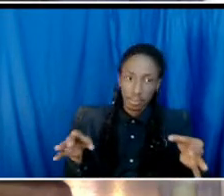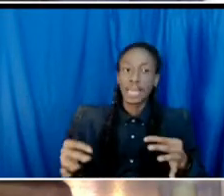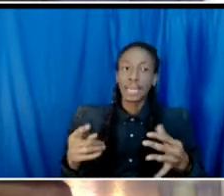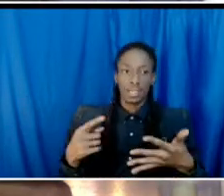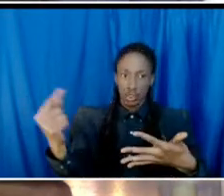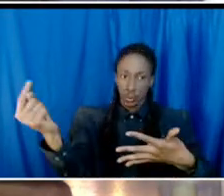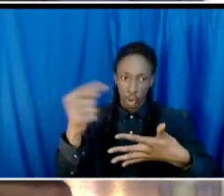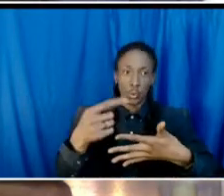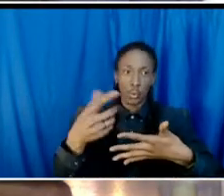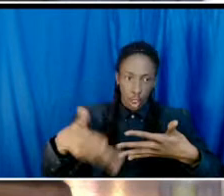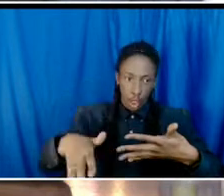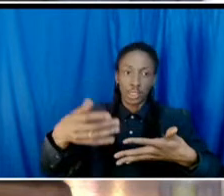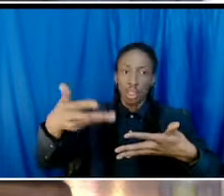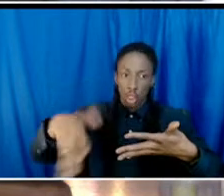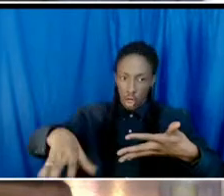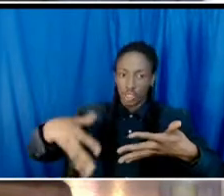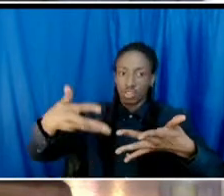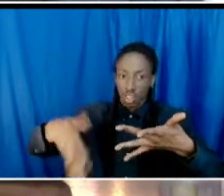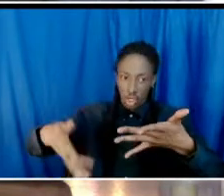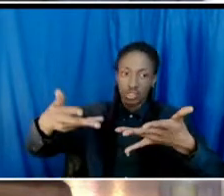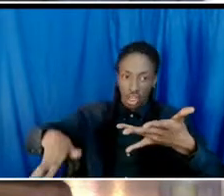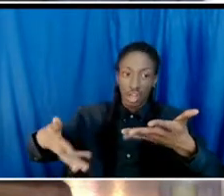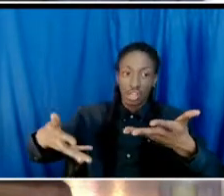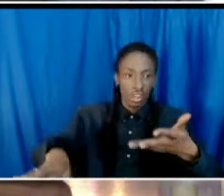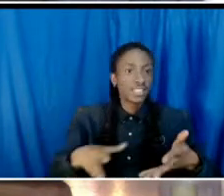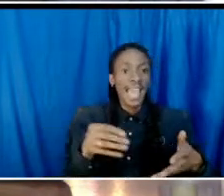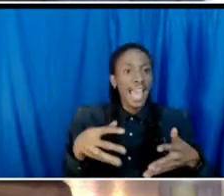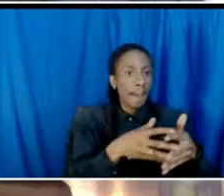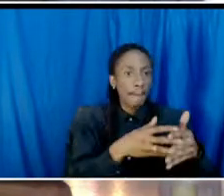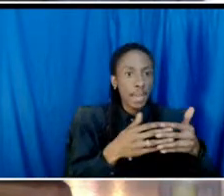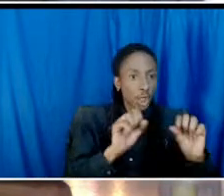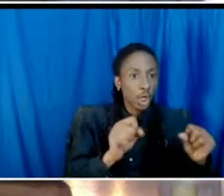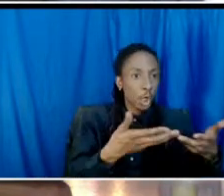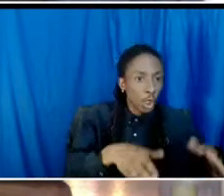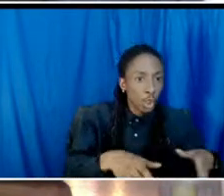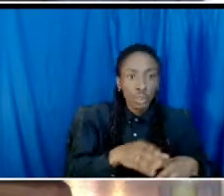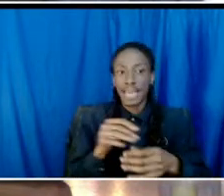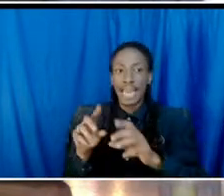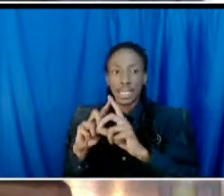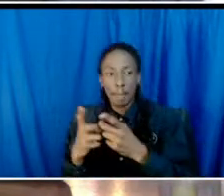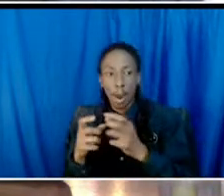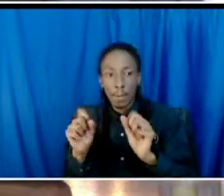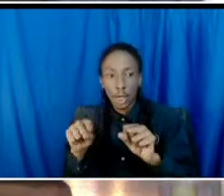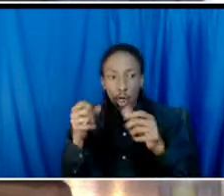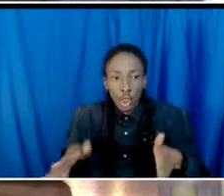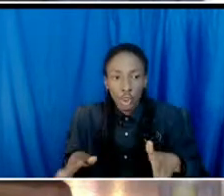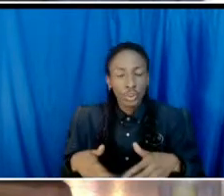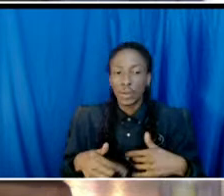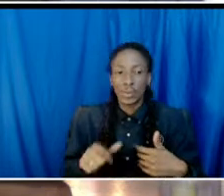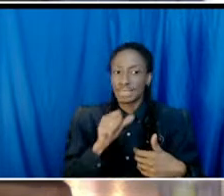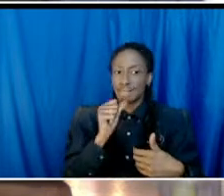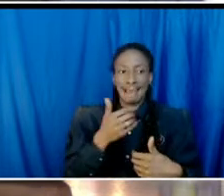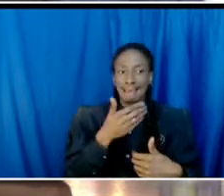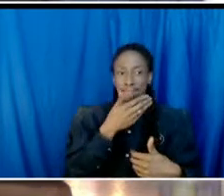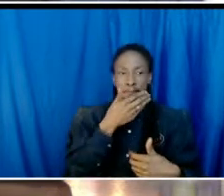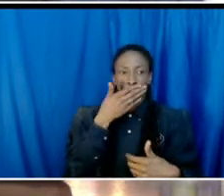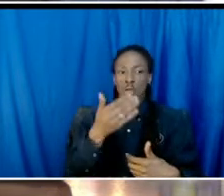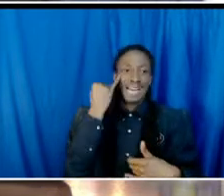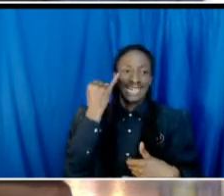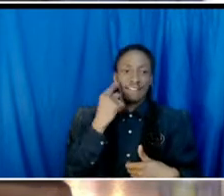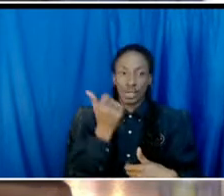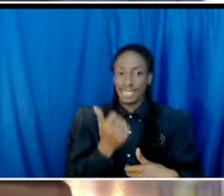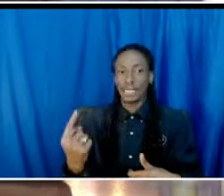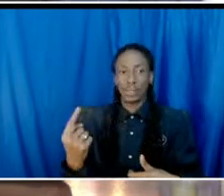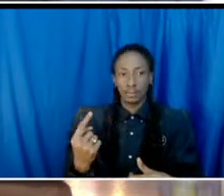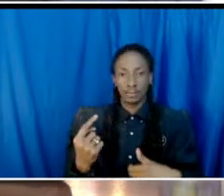lose, and what the country had to lose, and what the department had to lose. And this was not in anyone's best interest.